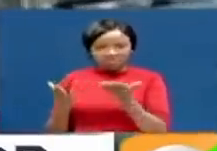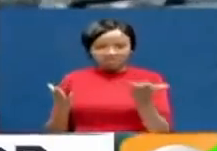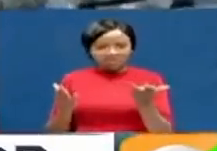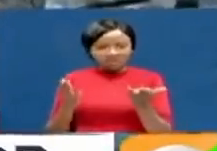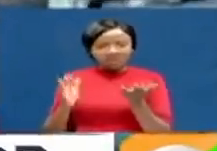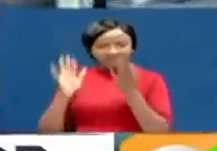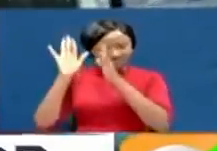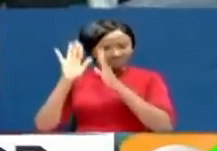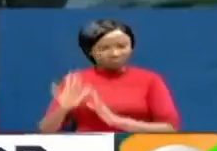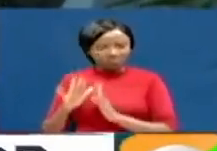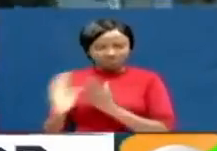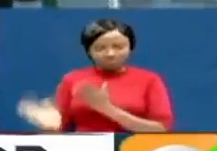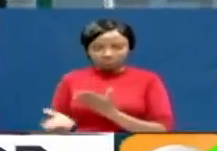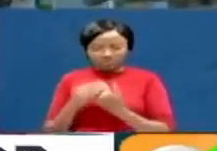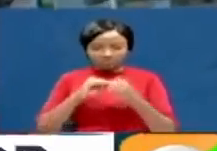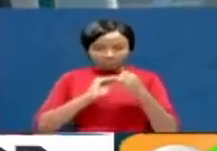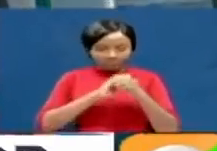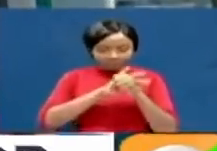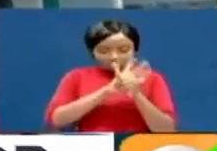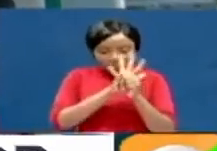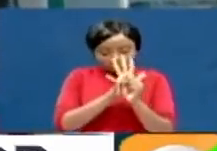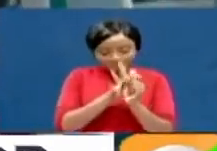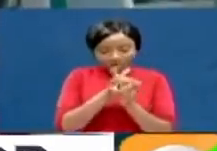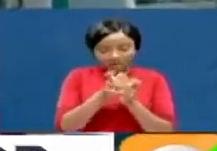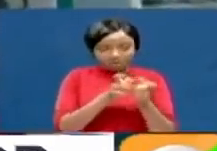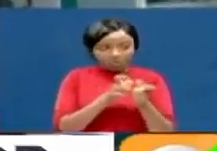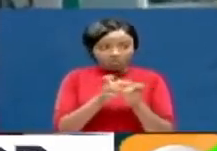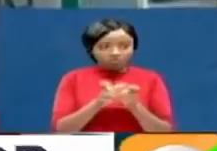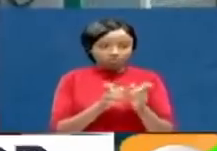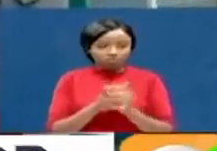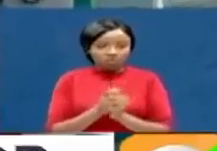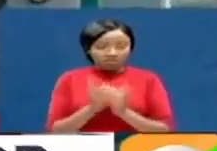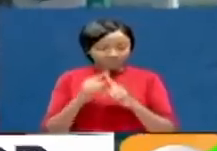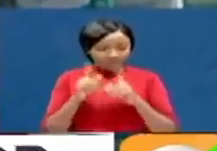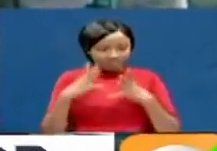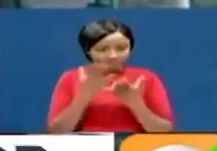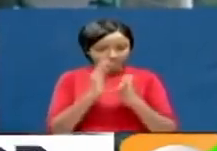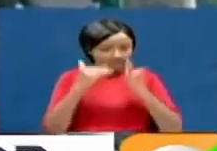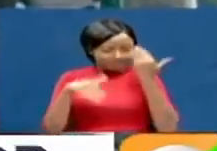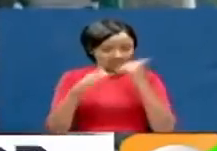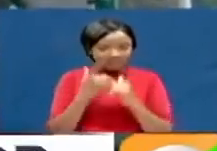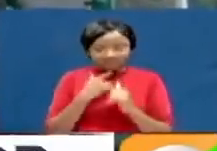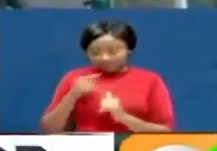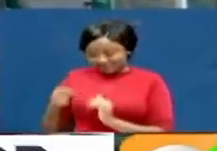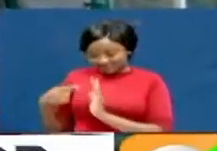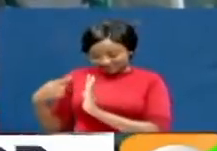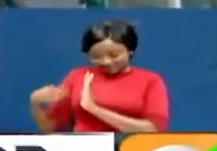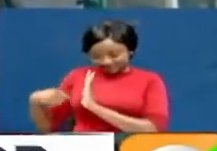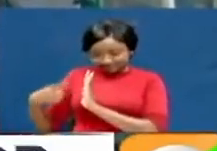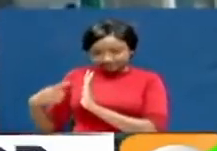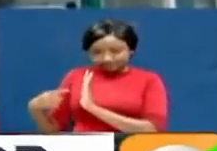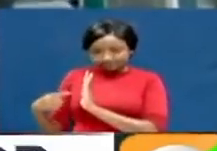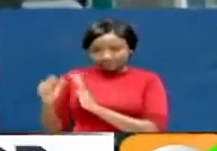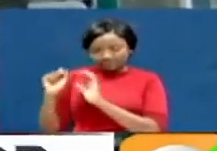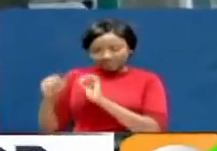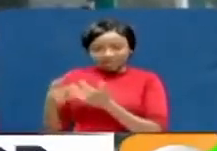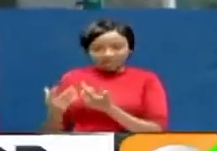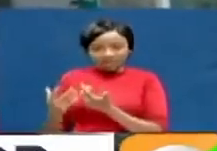new coronavirus, the COVID-19. According to experts, this machine can be the